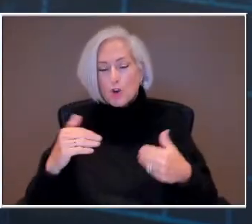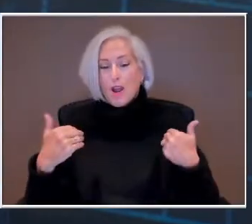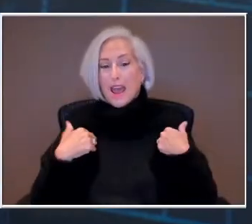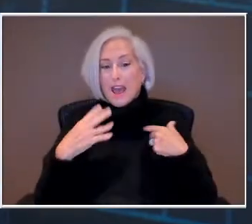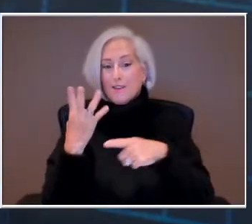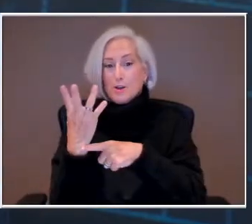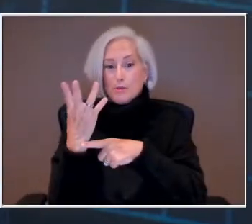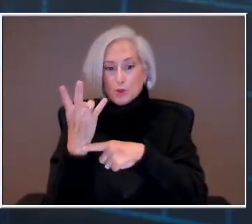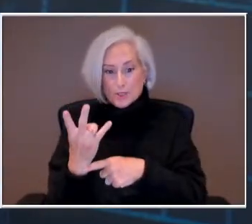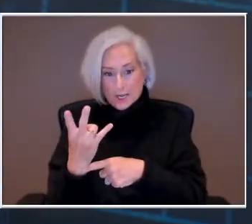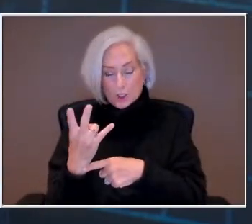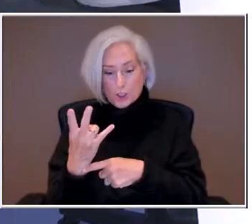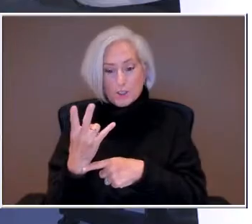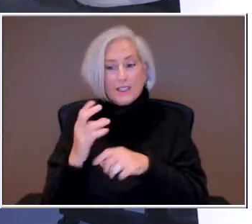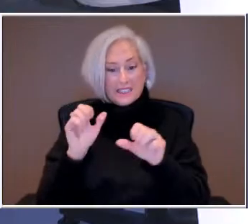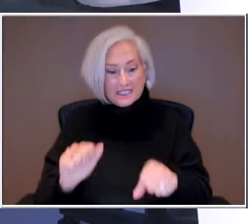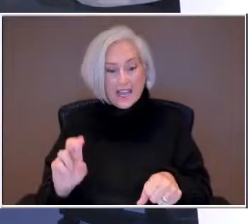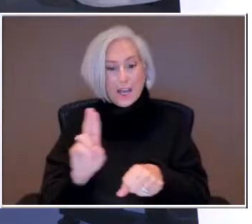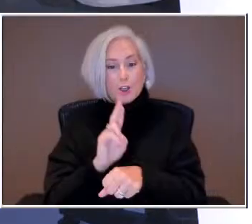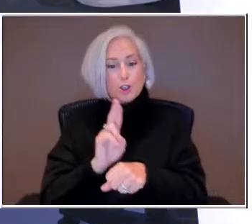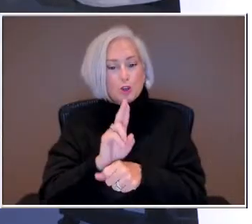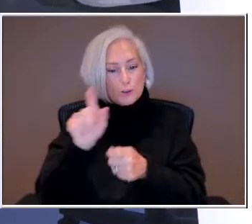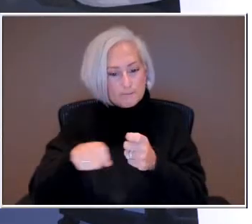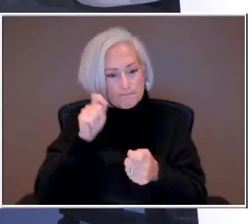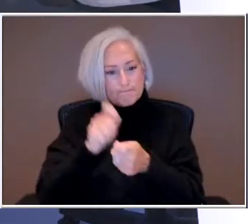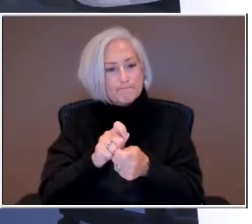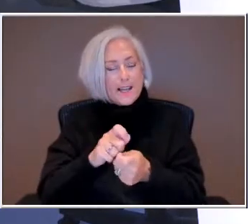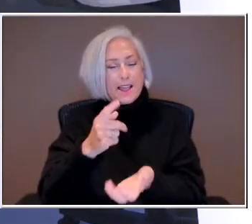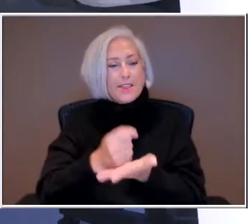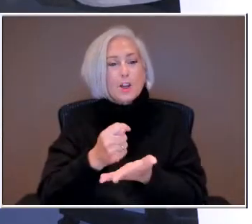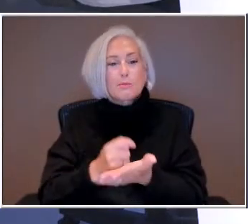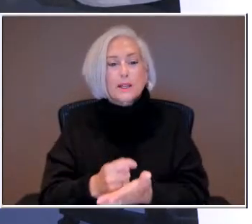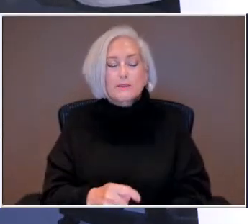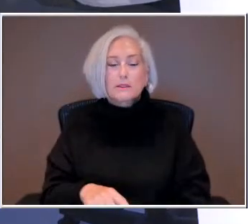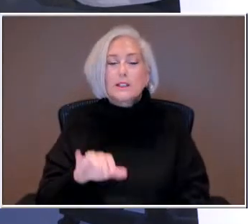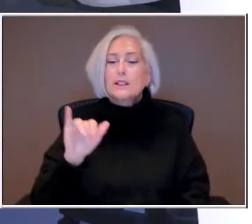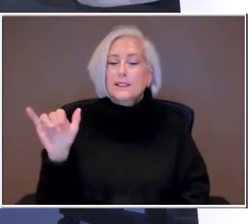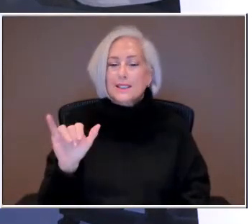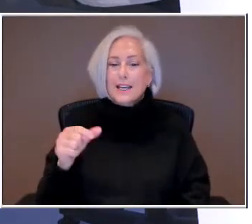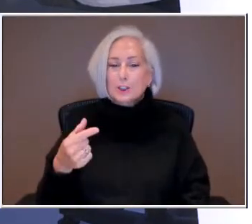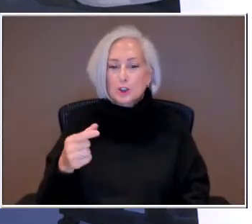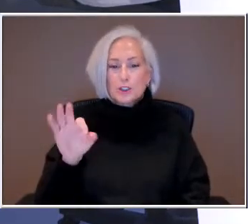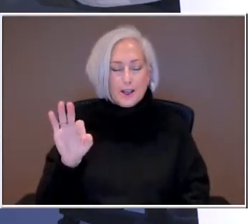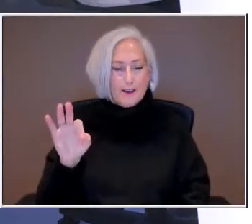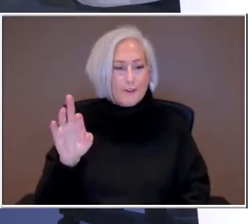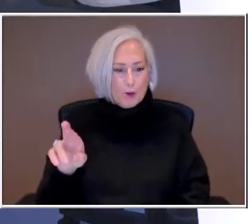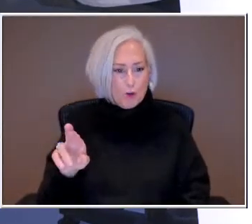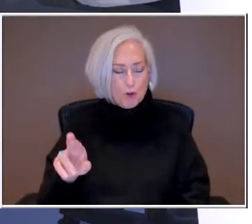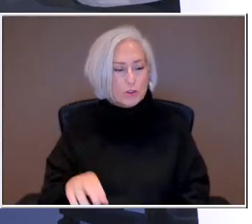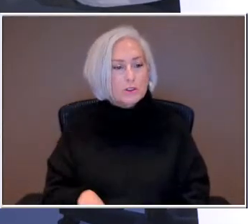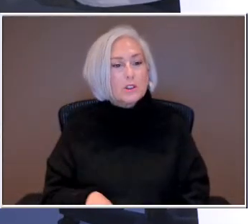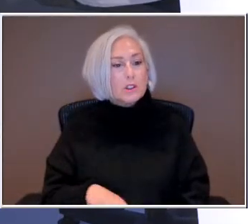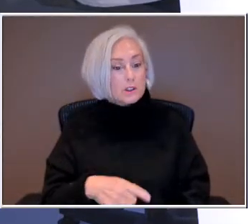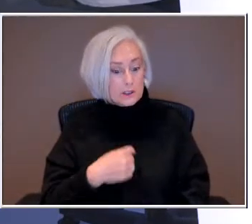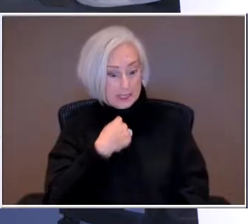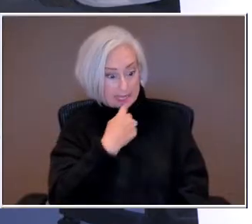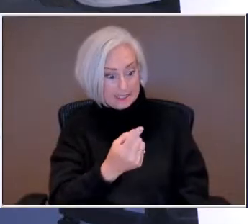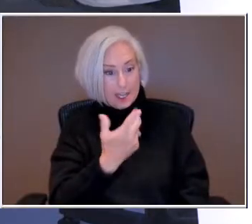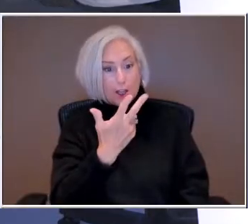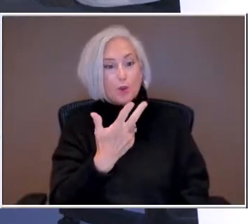EGFR. So Dr. Reddy, Jenny was told she likely only had a few years, kind of 3 to 5, 6